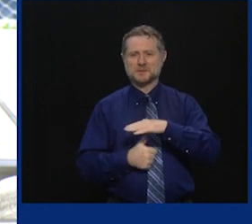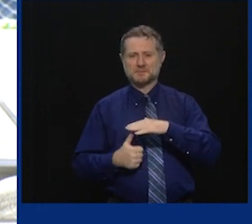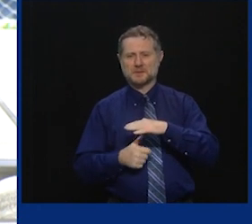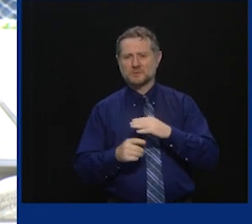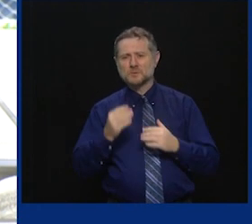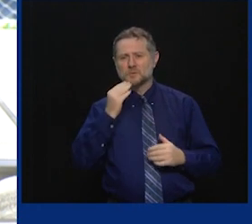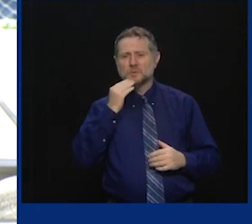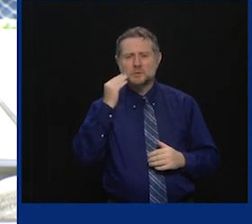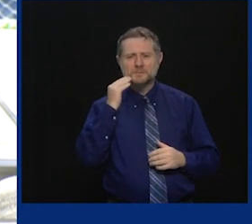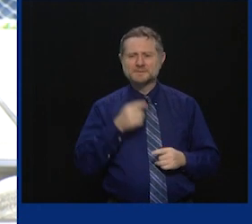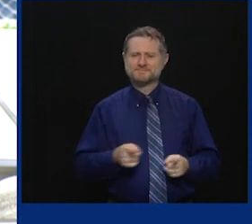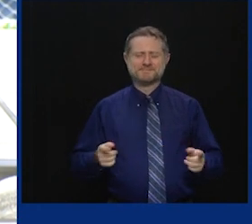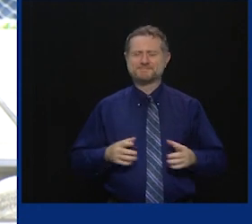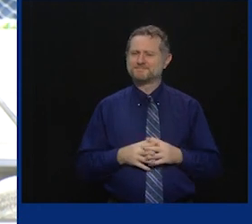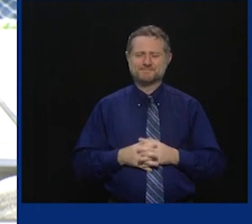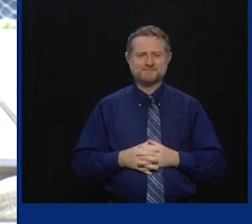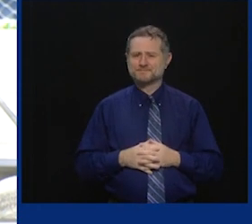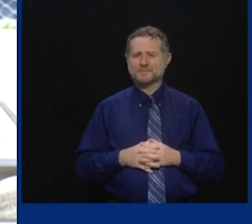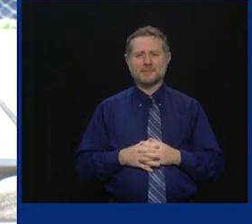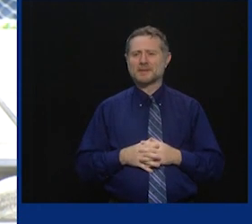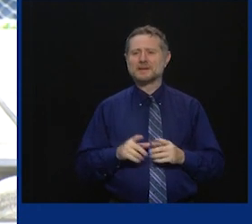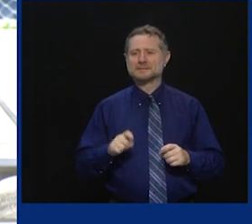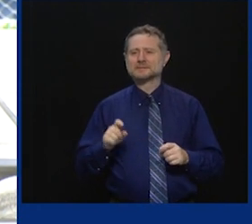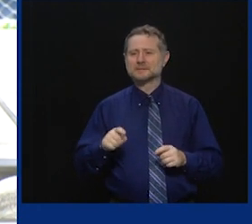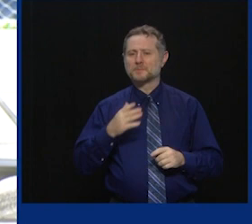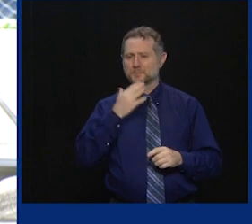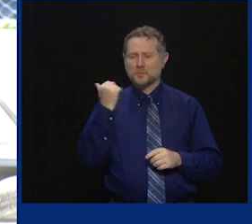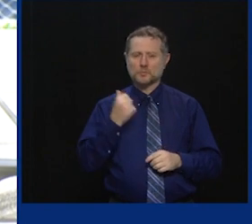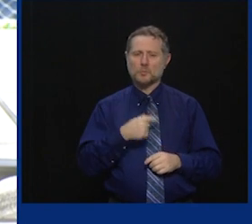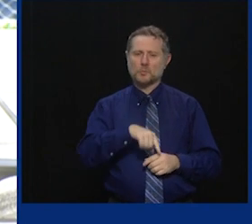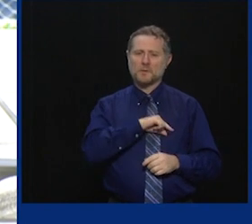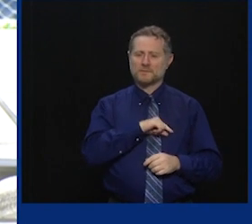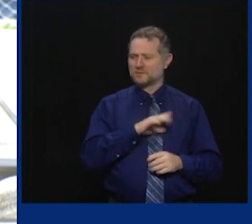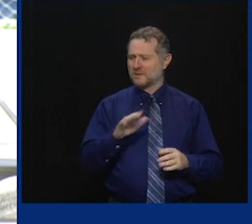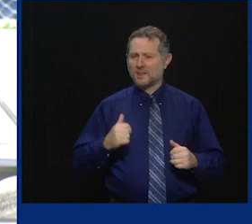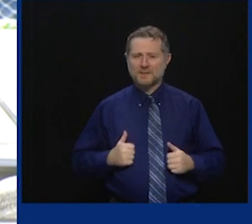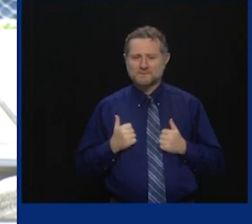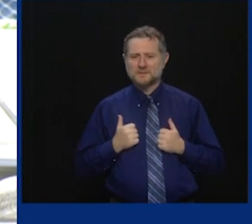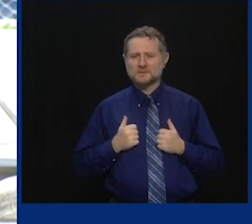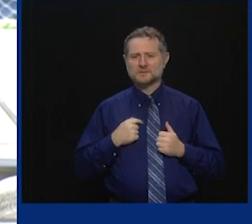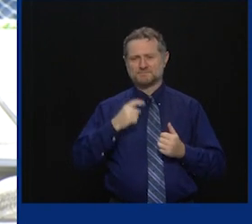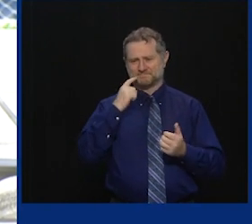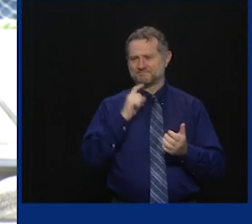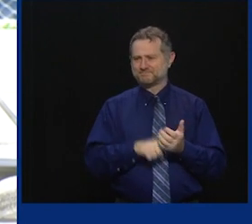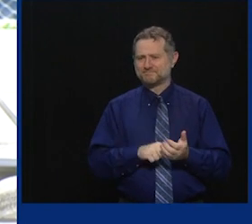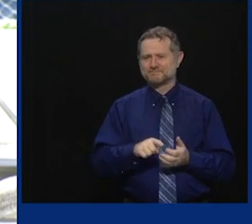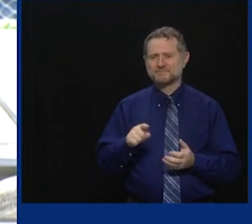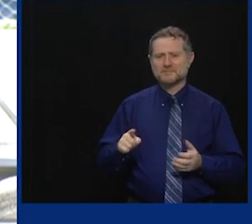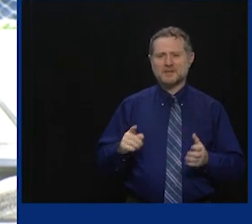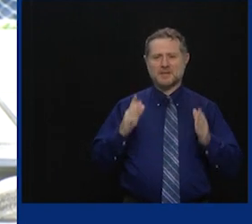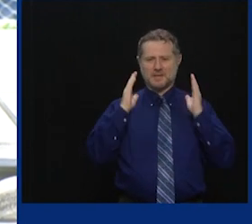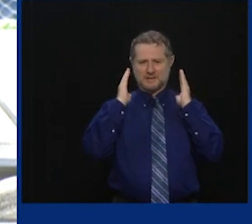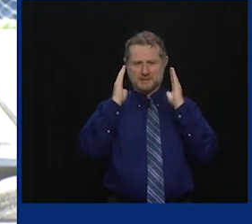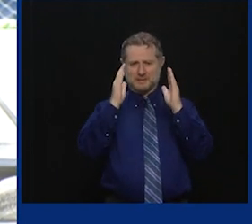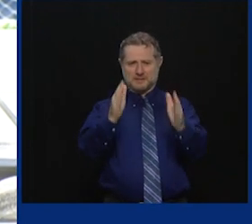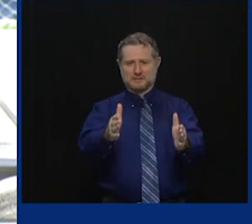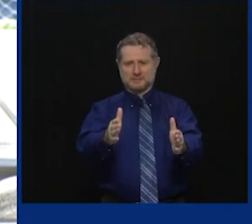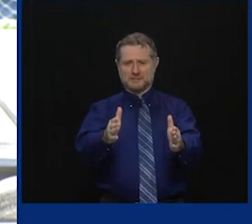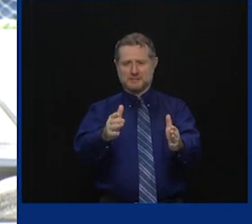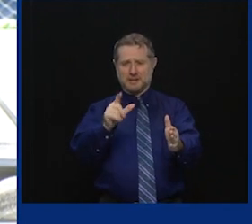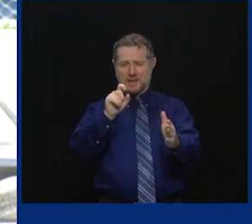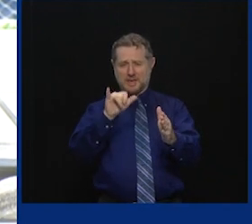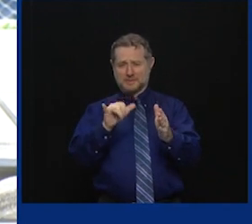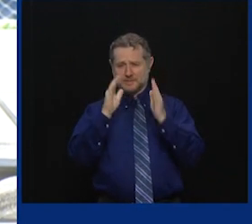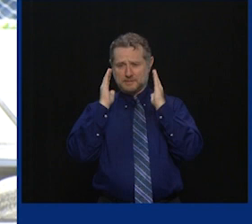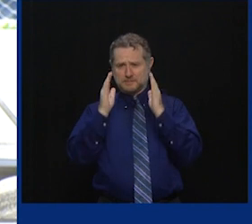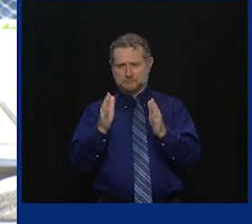case. They should have had better quality of life. But also, I literally saw the vulnerability of an alley where you're just inviting a river to